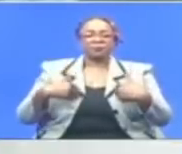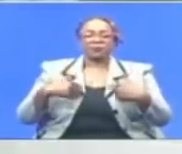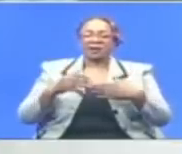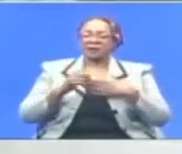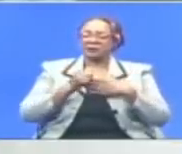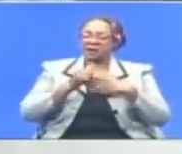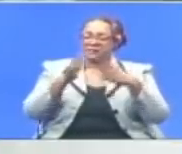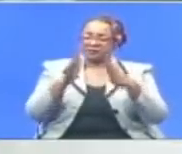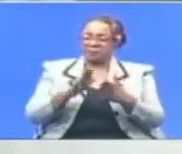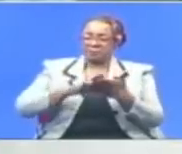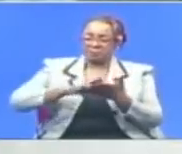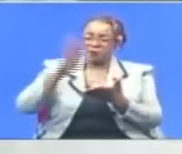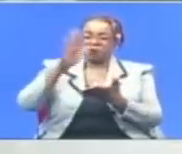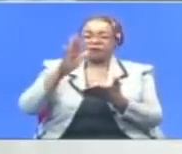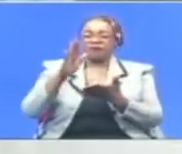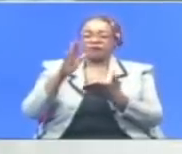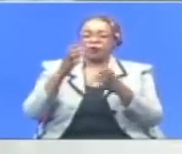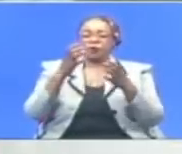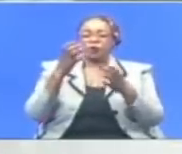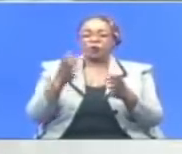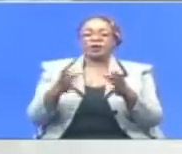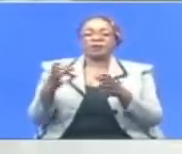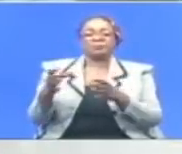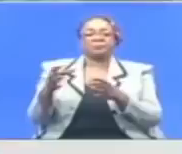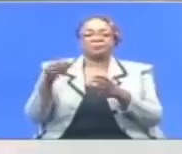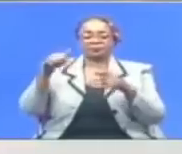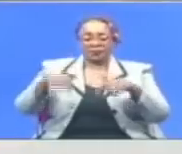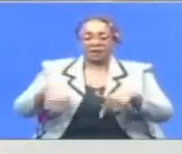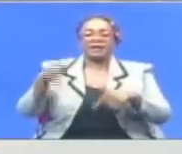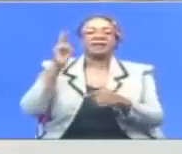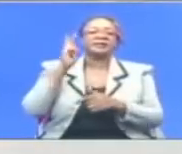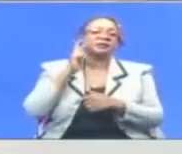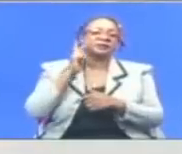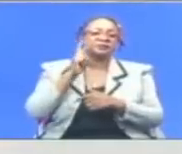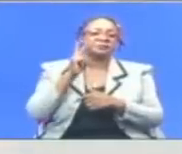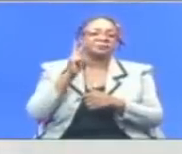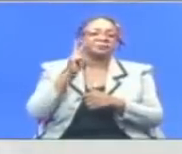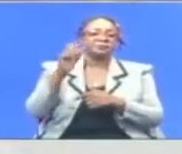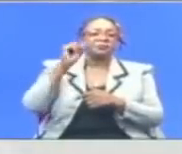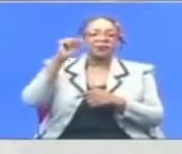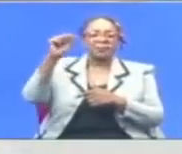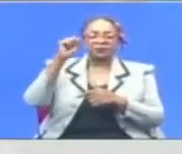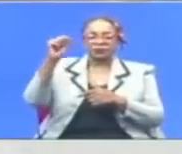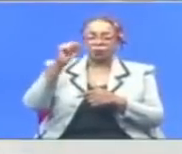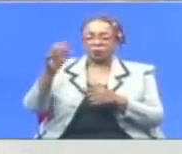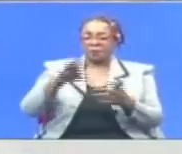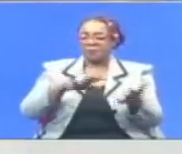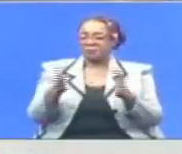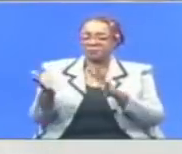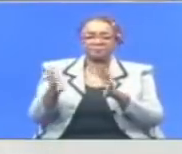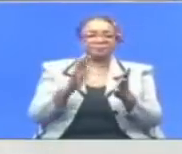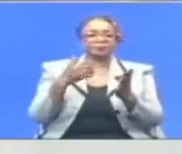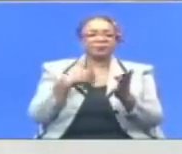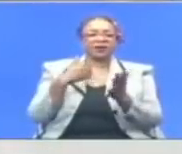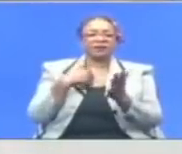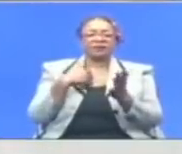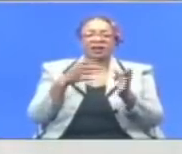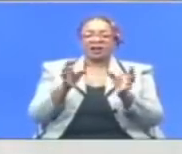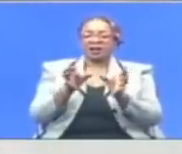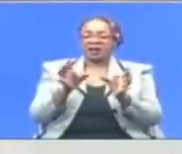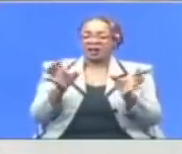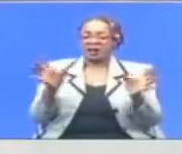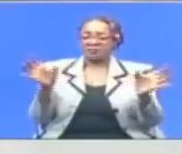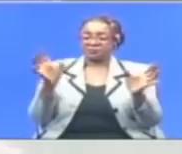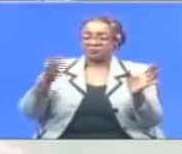wa chama cha ODM hapa Kisii. The political ping pong seems to be driving a wedge between the county